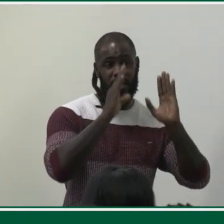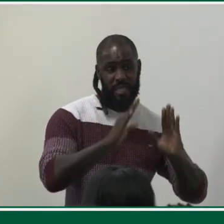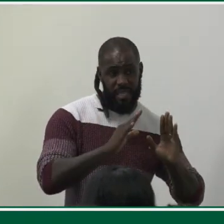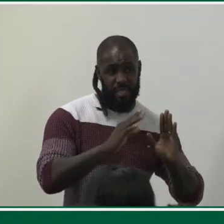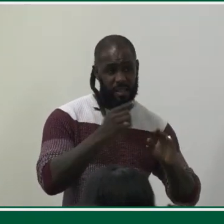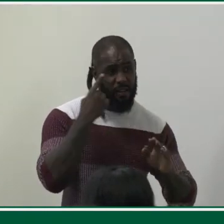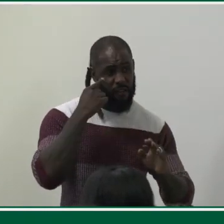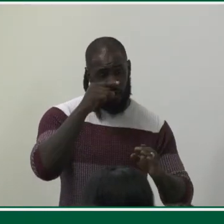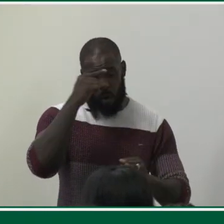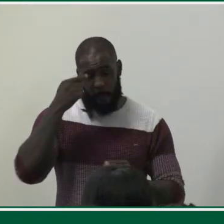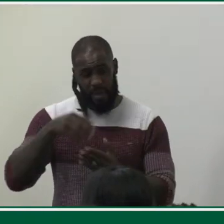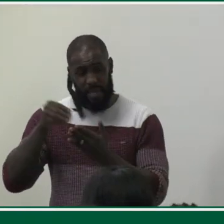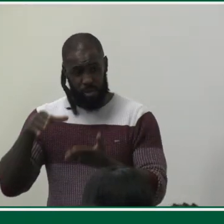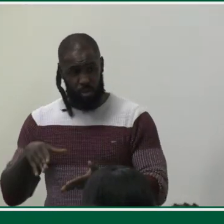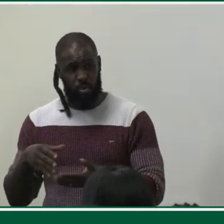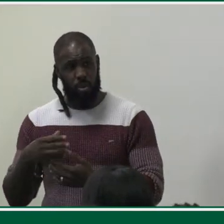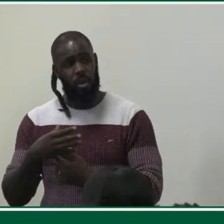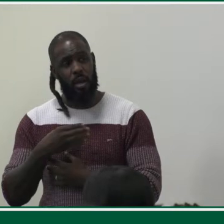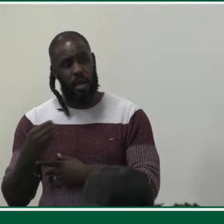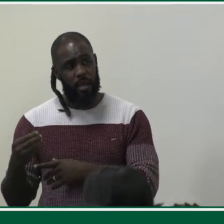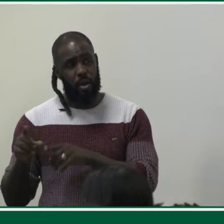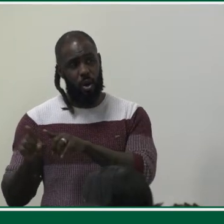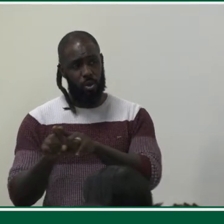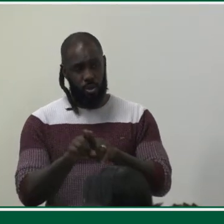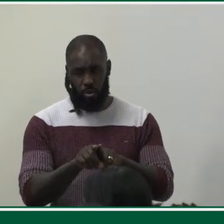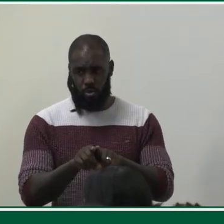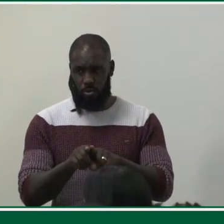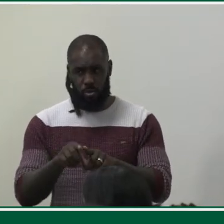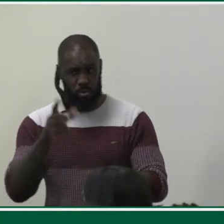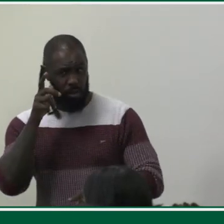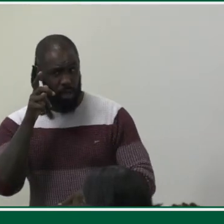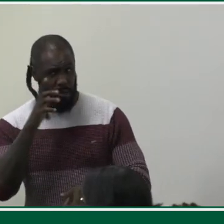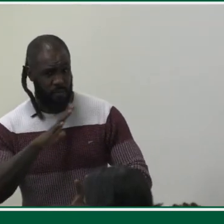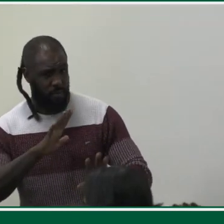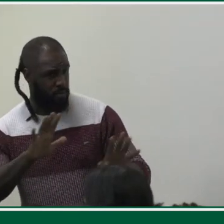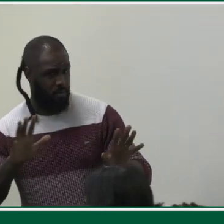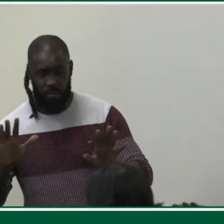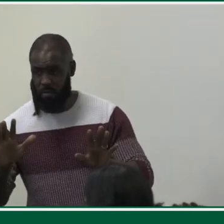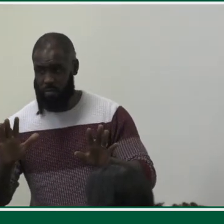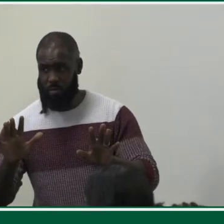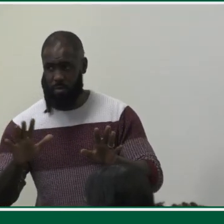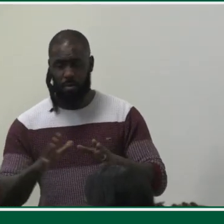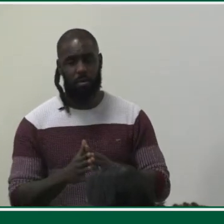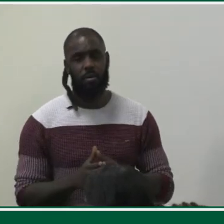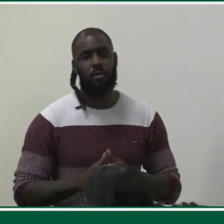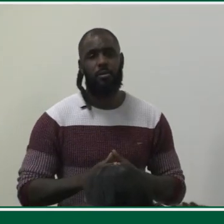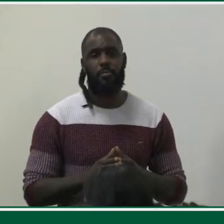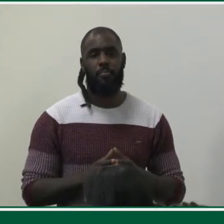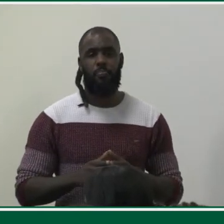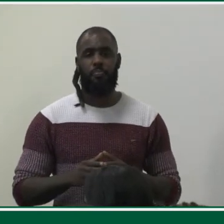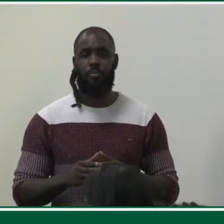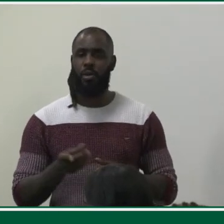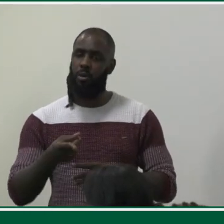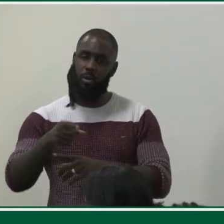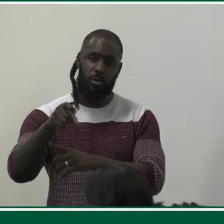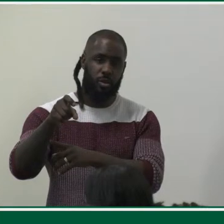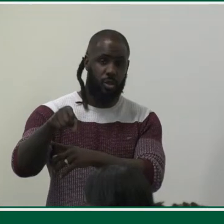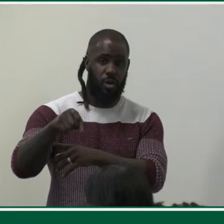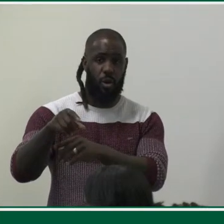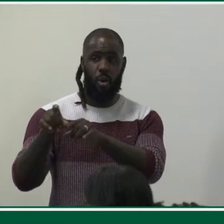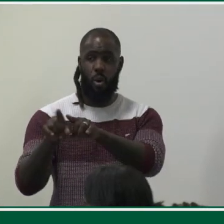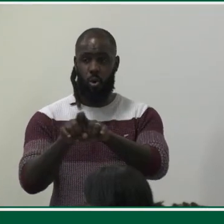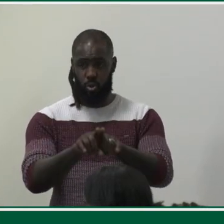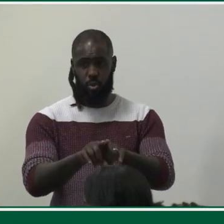students. They also, okay, can you hear me? Okay. Okay. They should